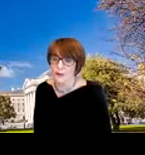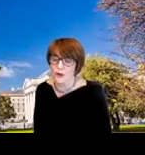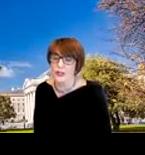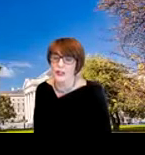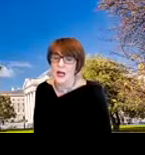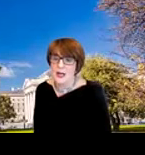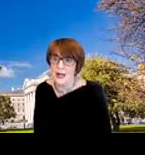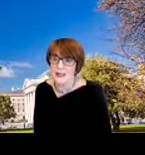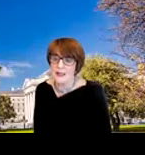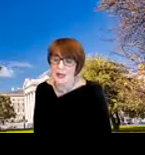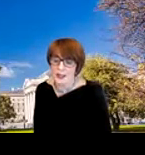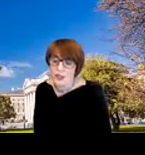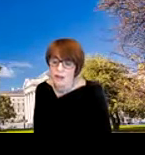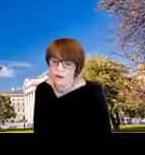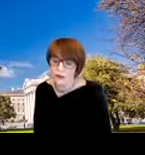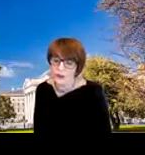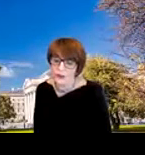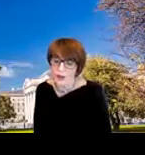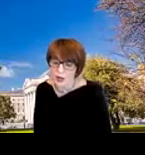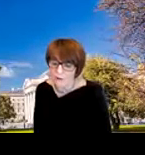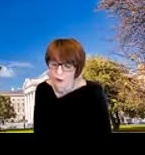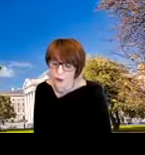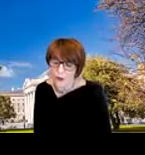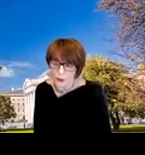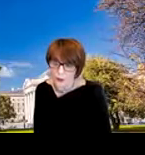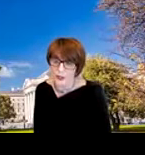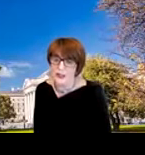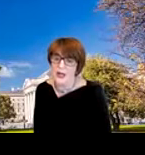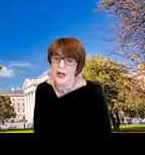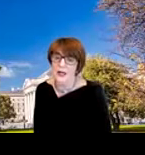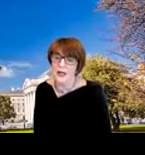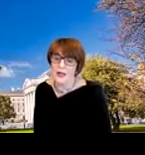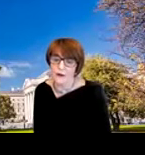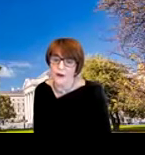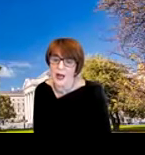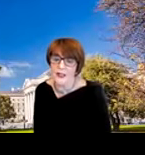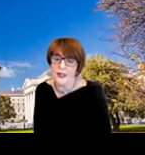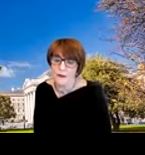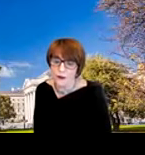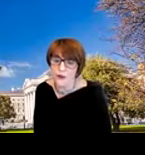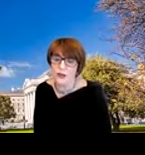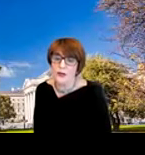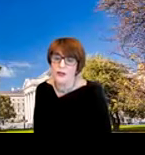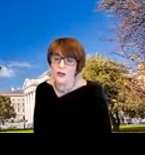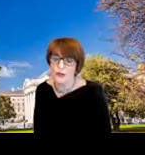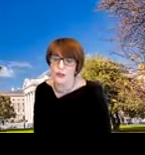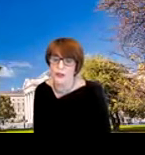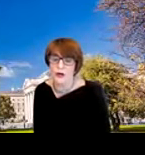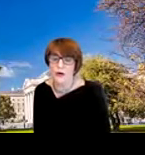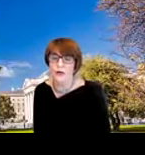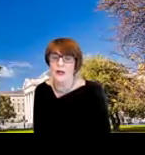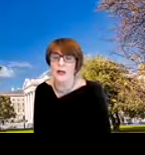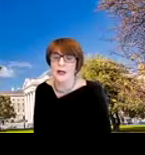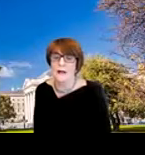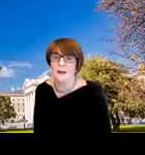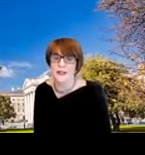an important lesson and issue for us to inform approaches for any future surges